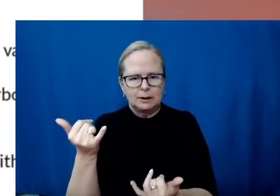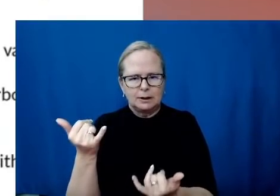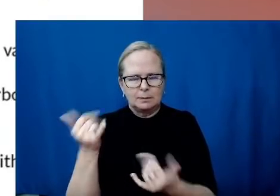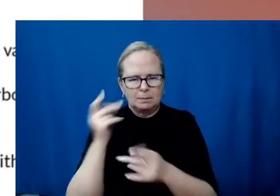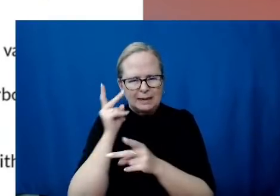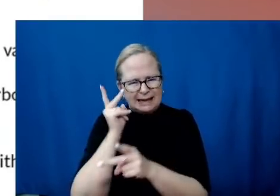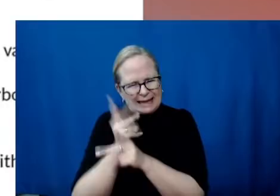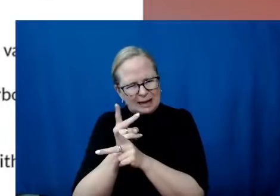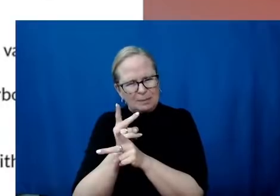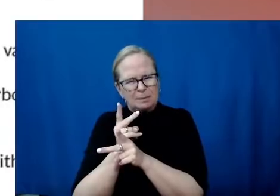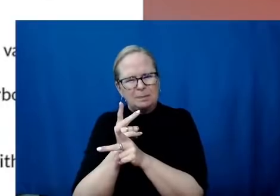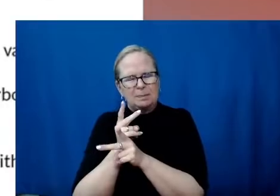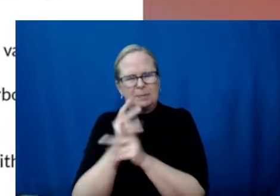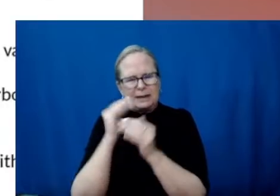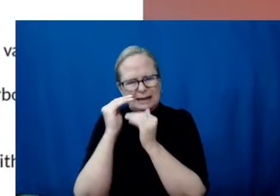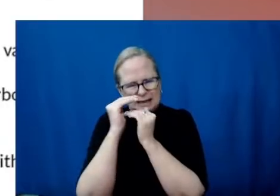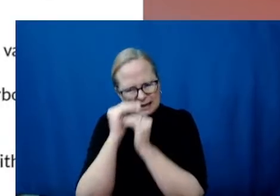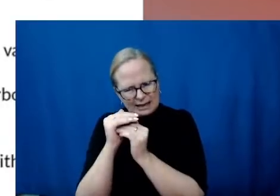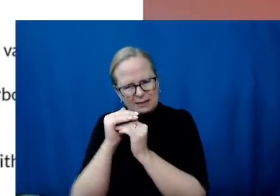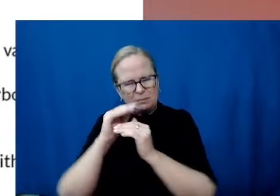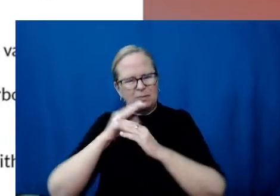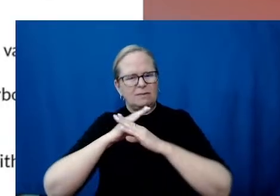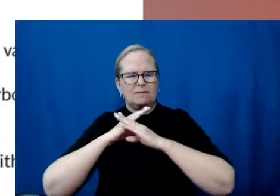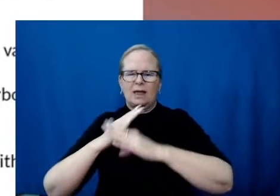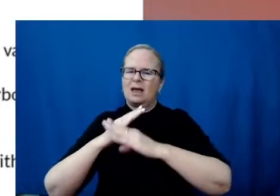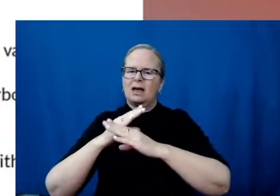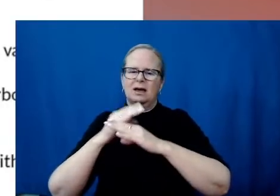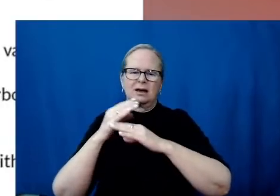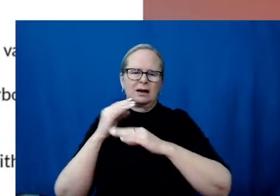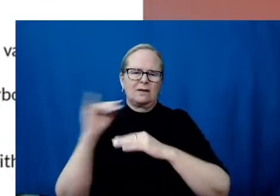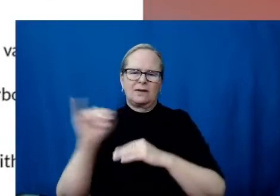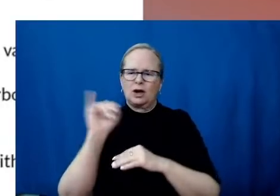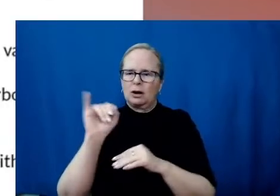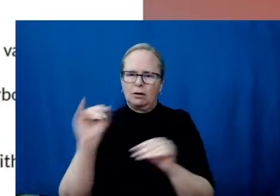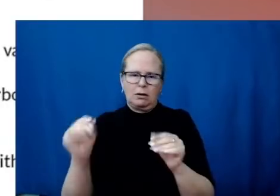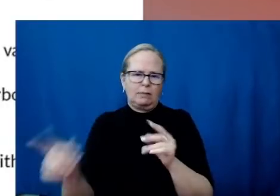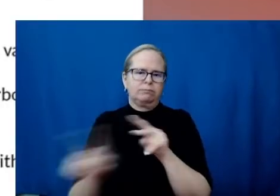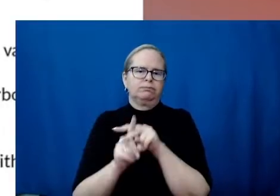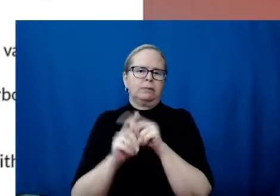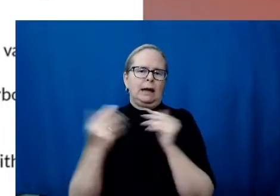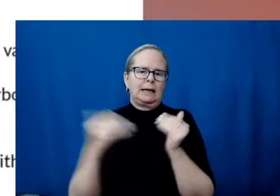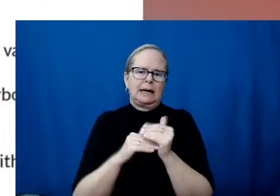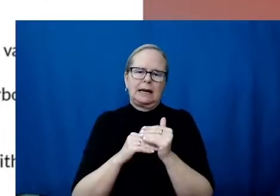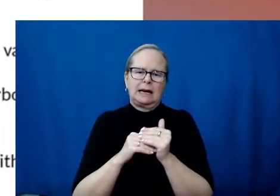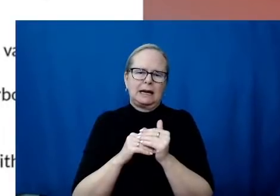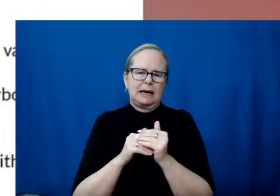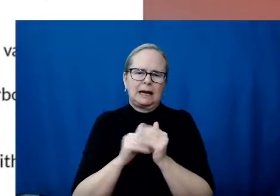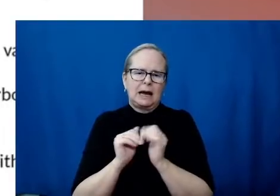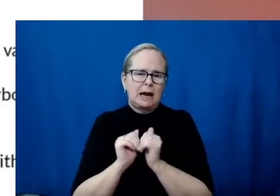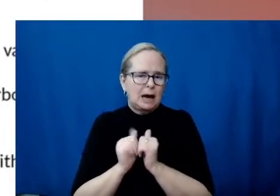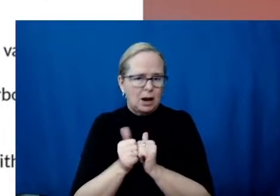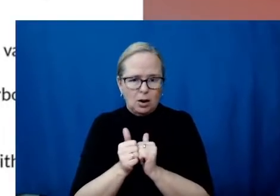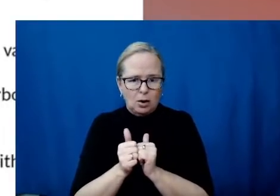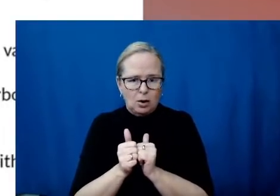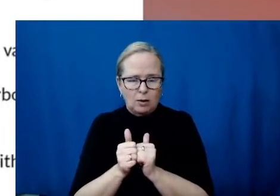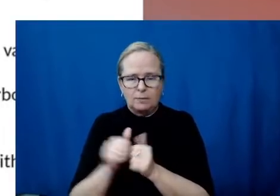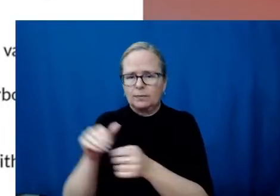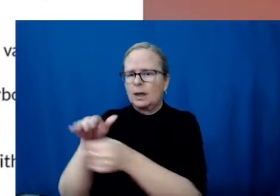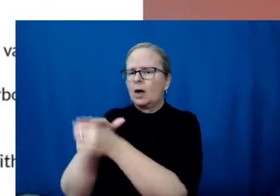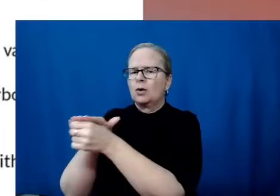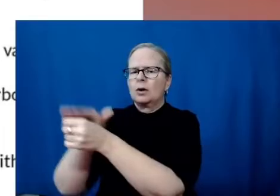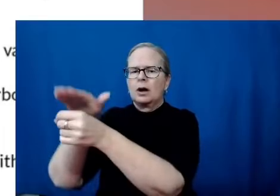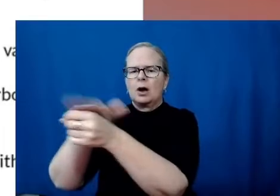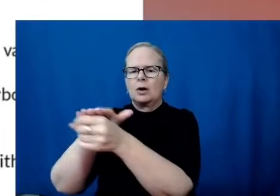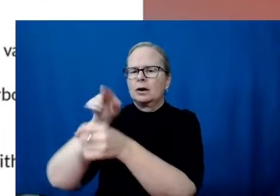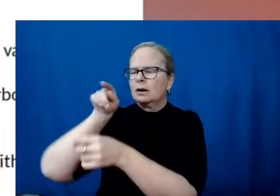that prevent reinfection of the region. And those are, one, preventing importation of cases from abroad or from